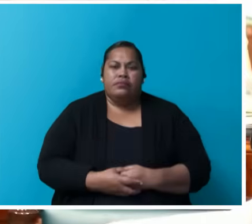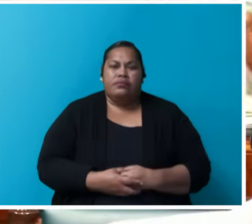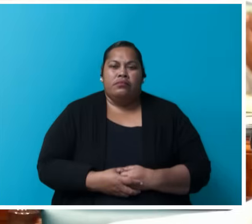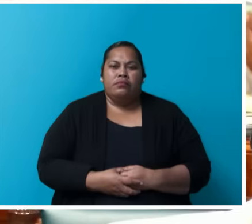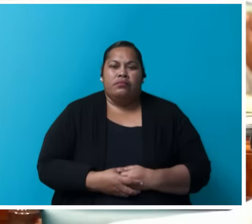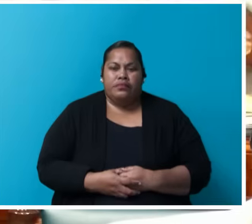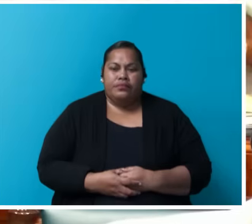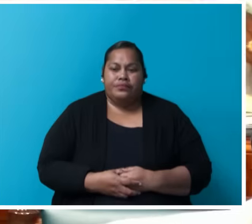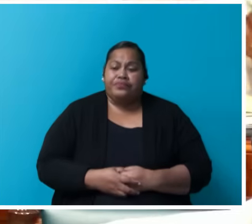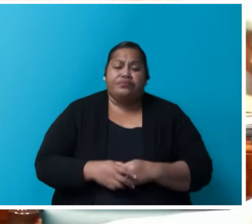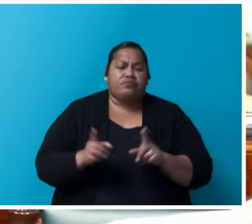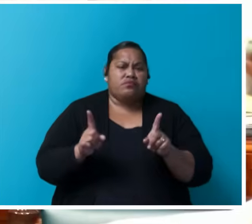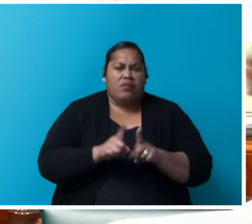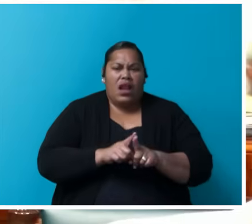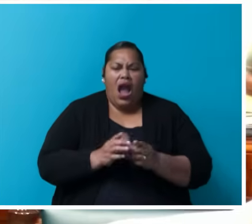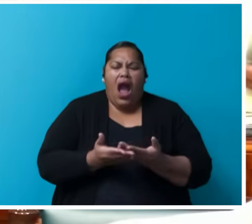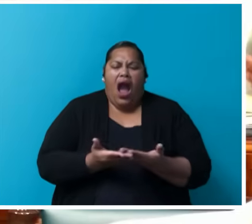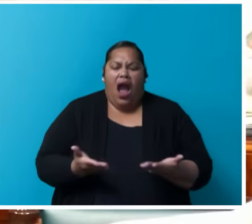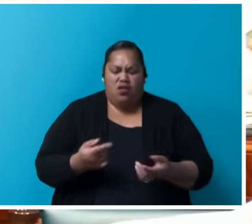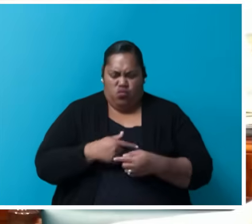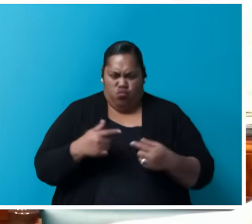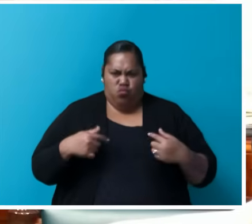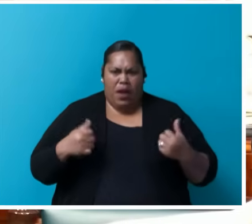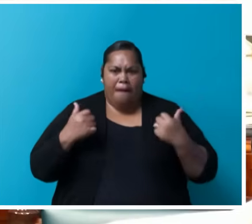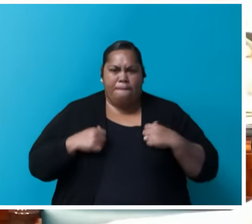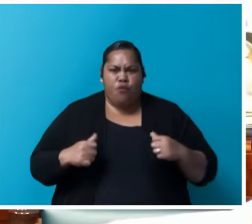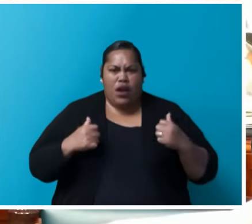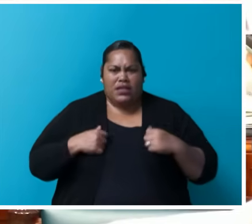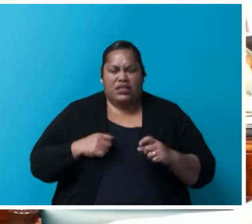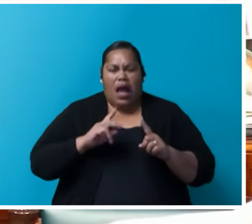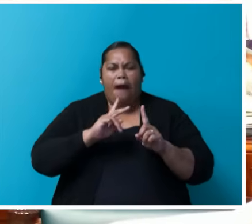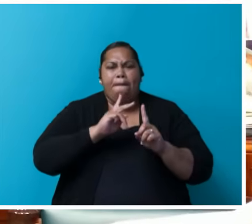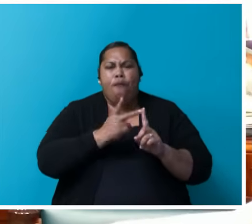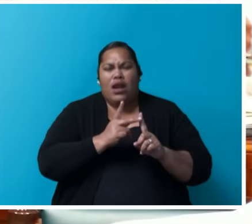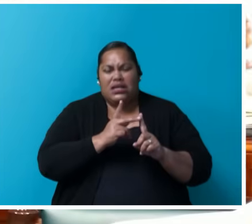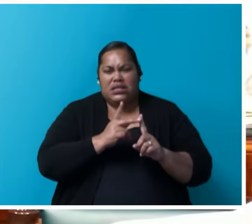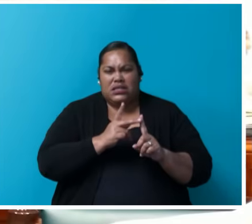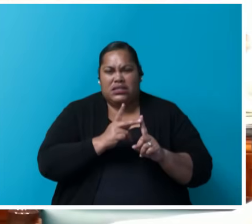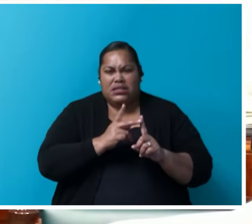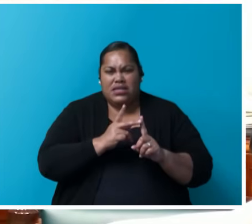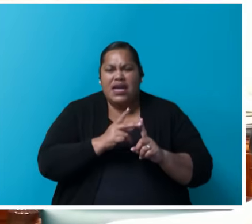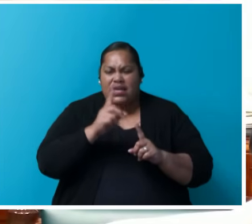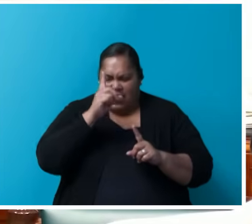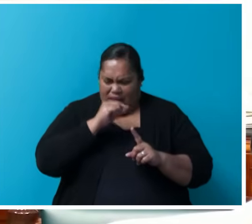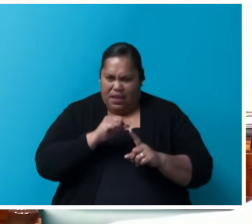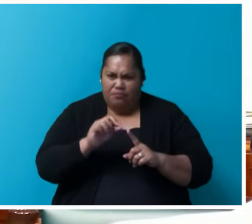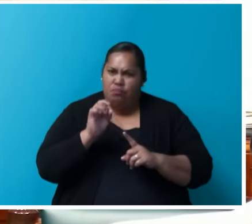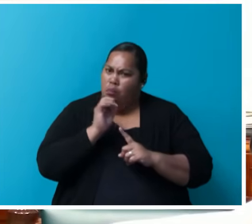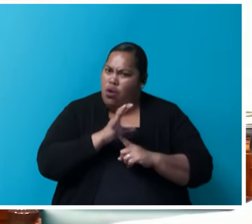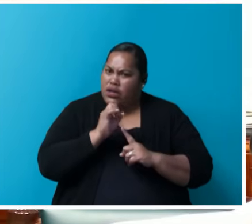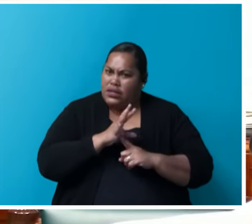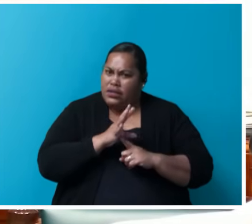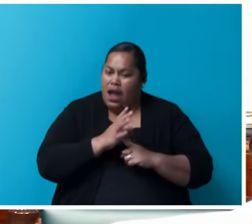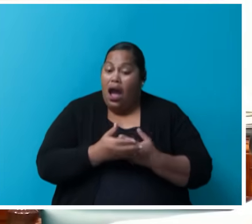That means how we practice politics can be as important as how